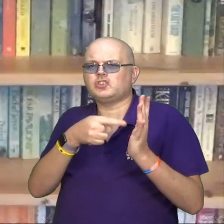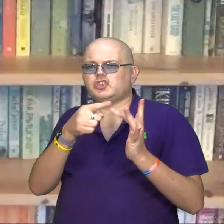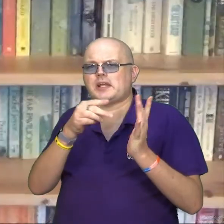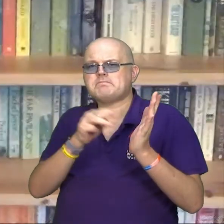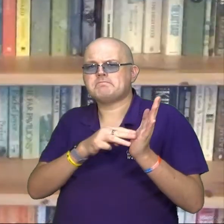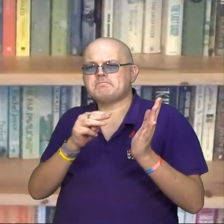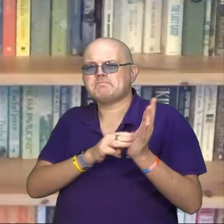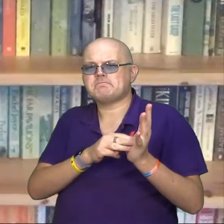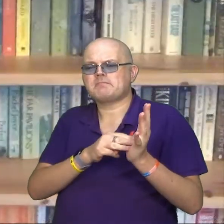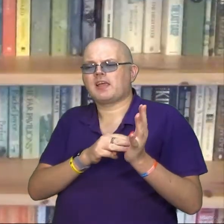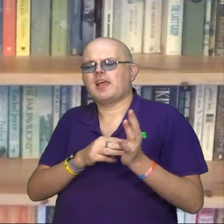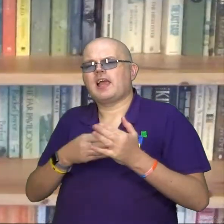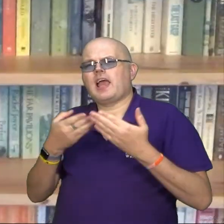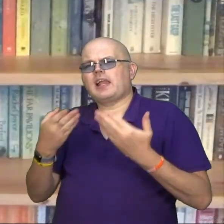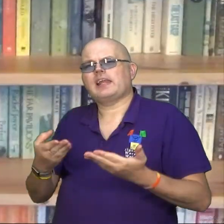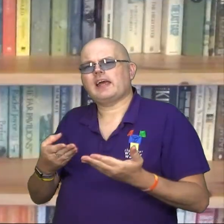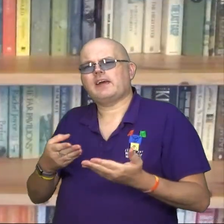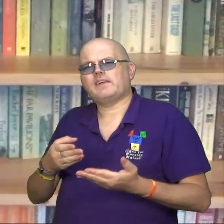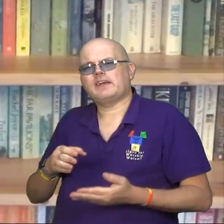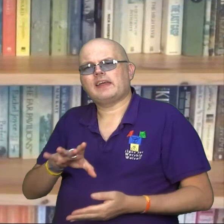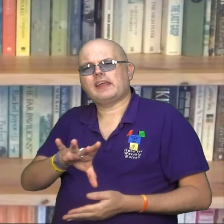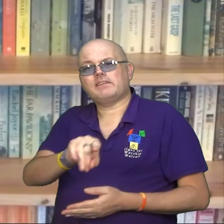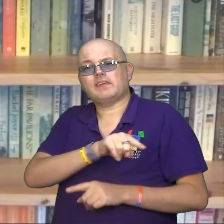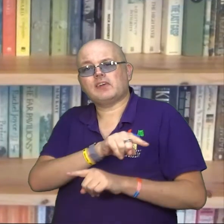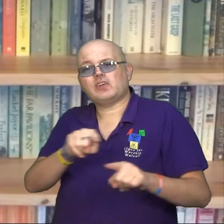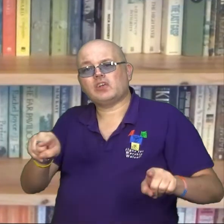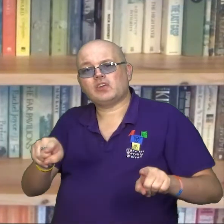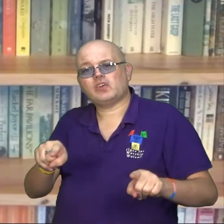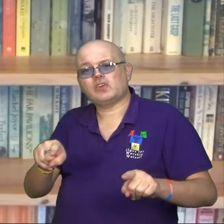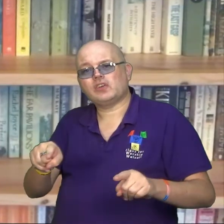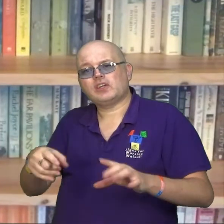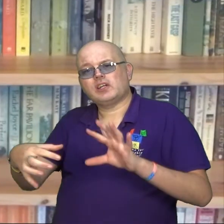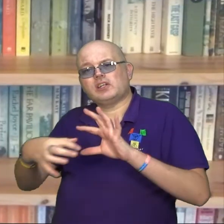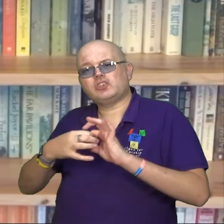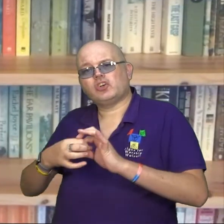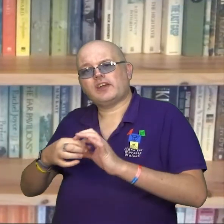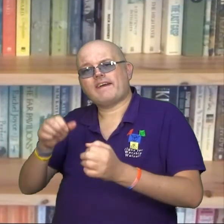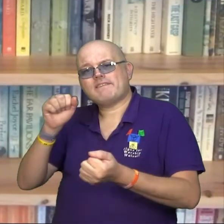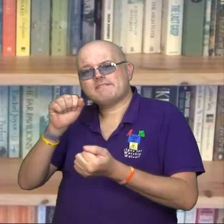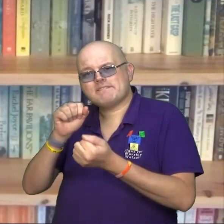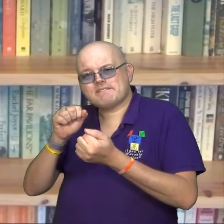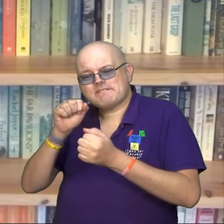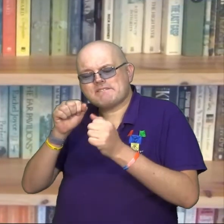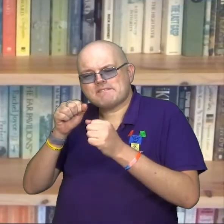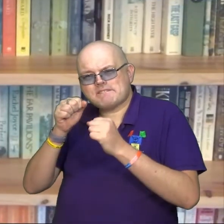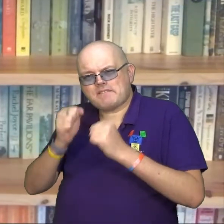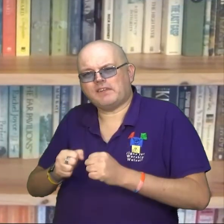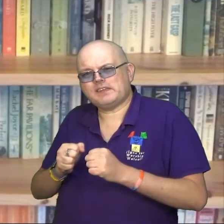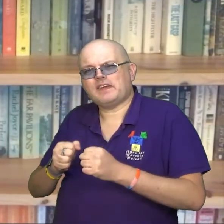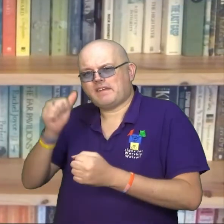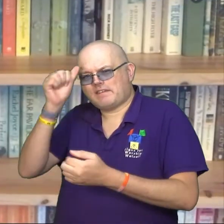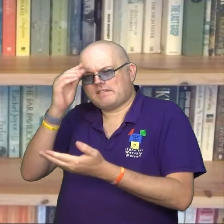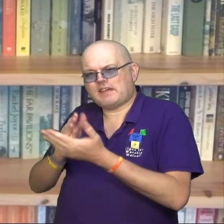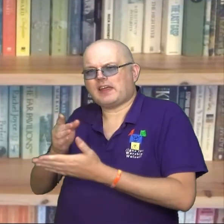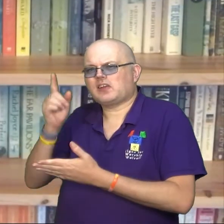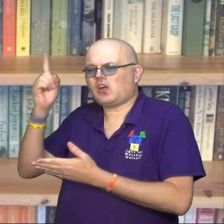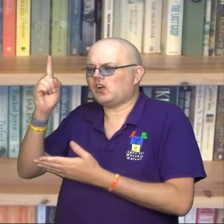Thanks, Jim. I'd like to invite you now to join in with me, affirming our faith in